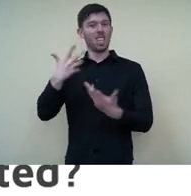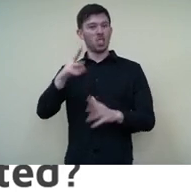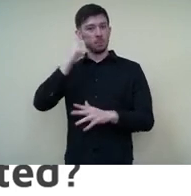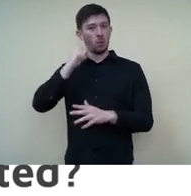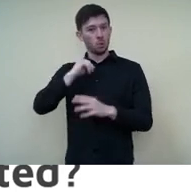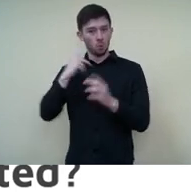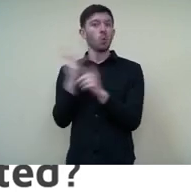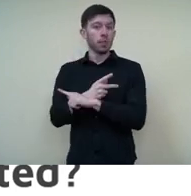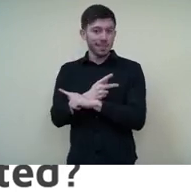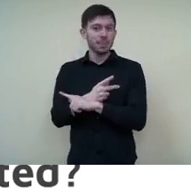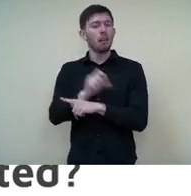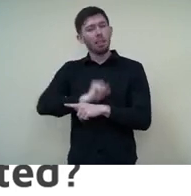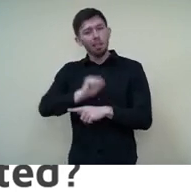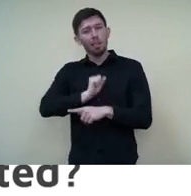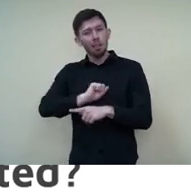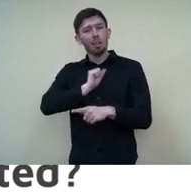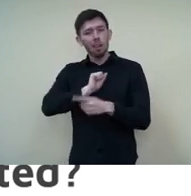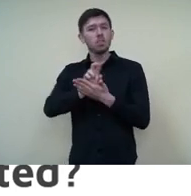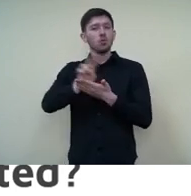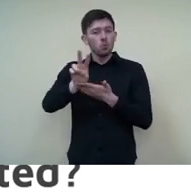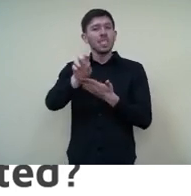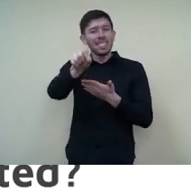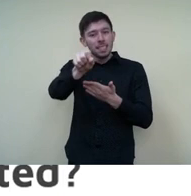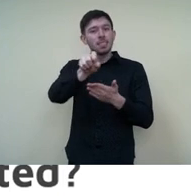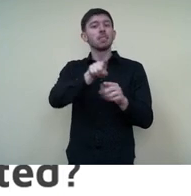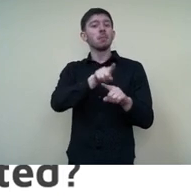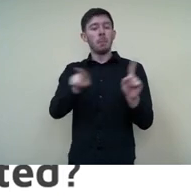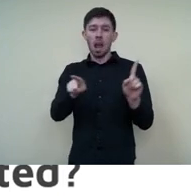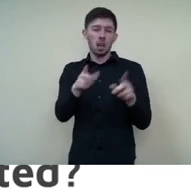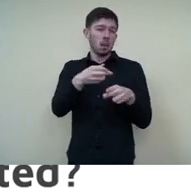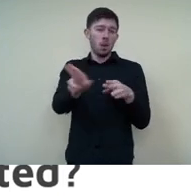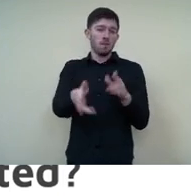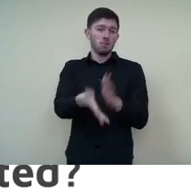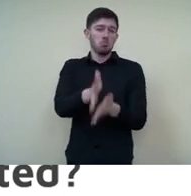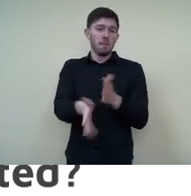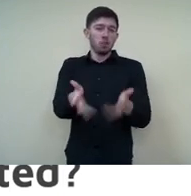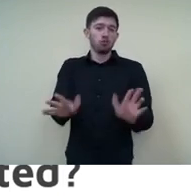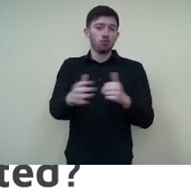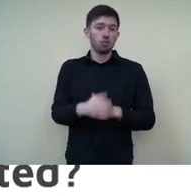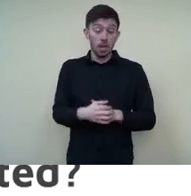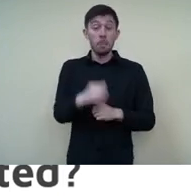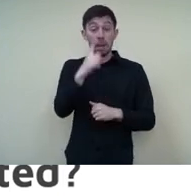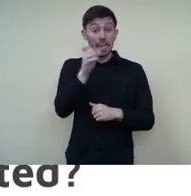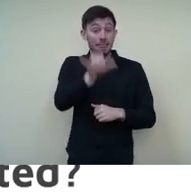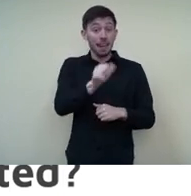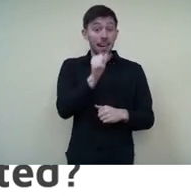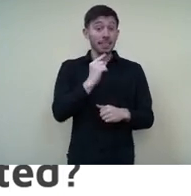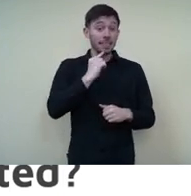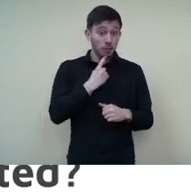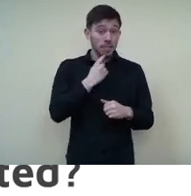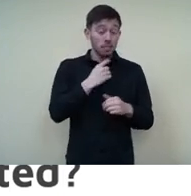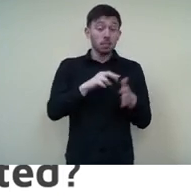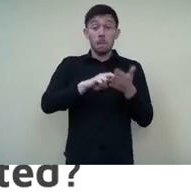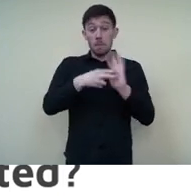like 2 weeks, but I wasn't sick for 1 or 2 weeks and didn't have anything really serious. But just because it wasn't serious then didn't mean it could not have been